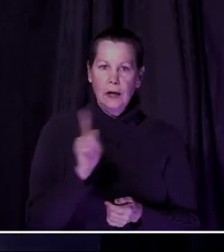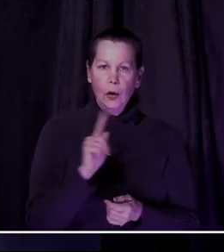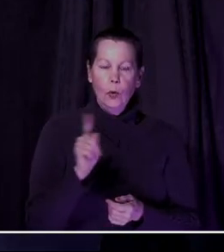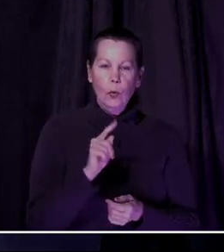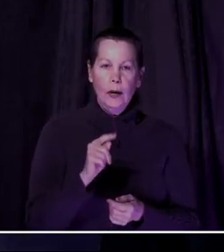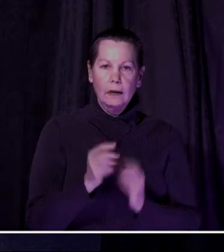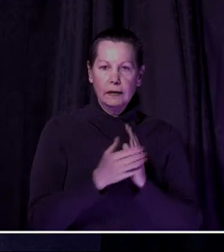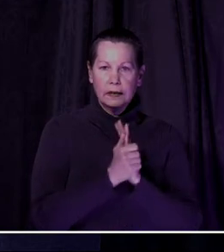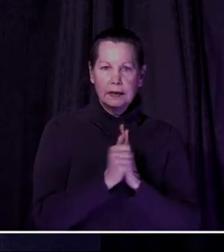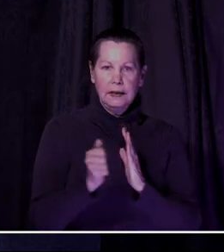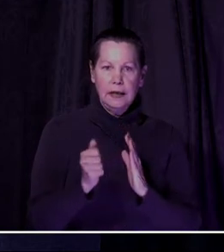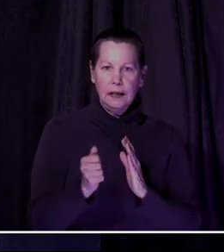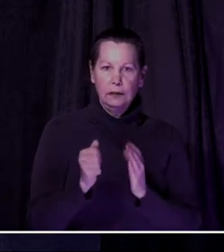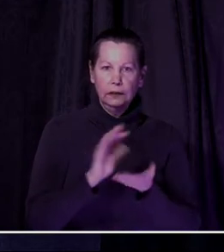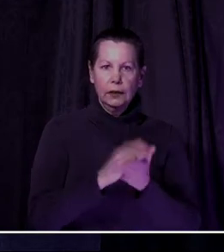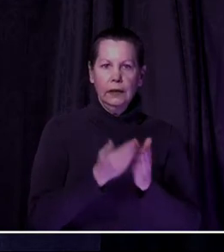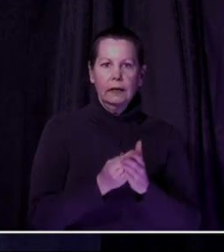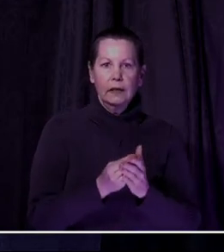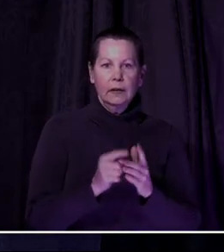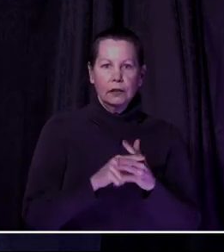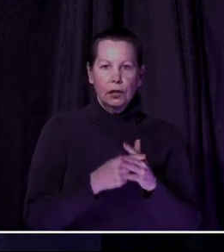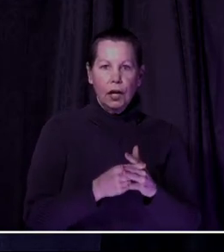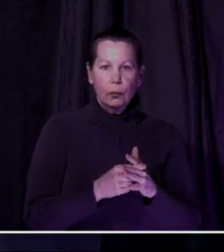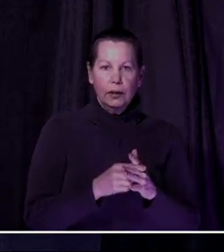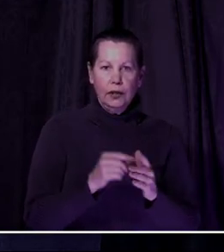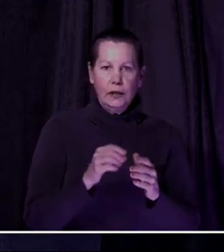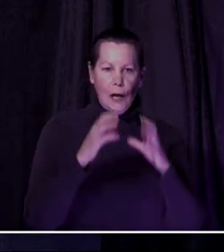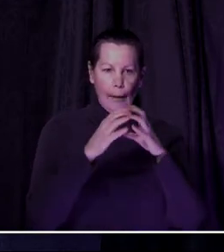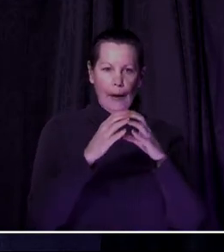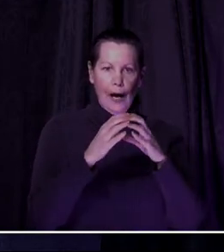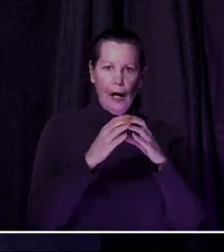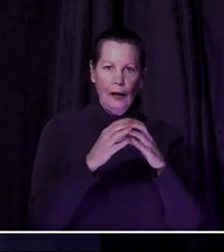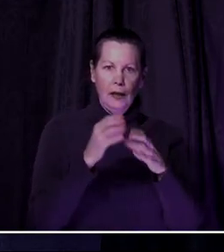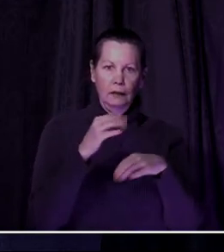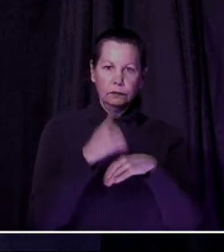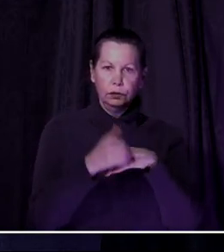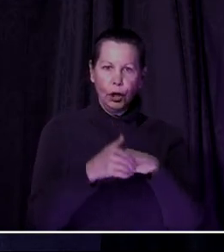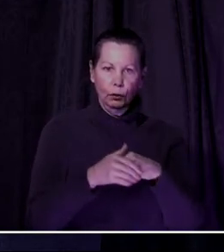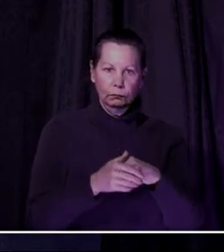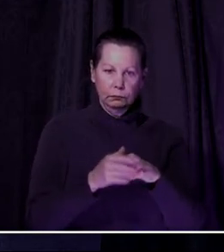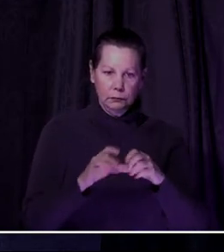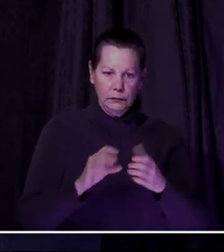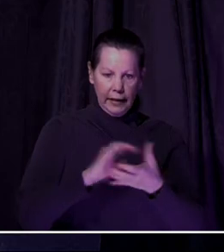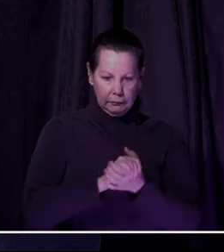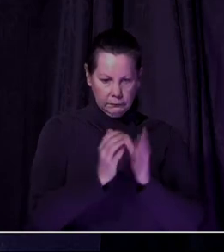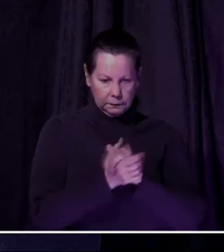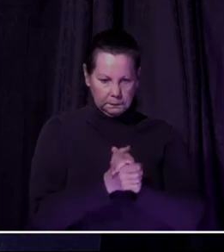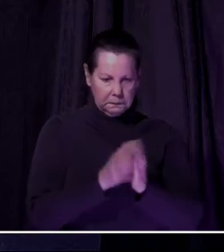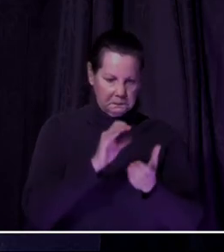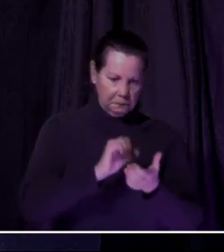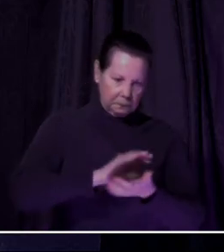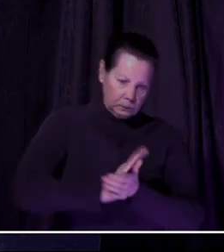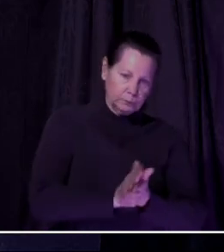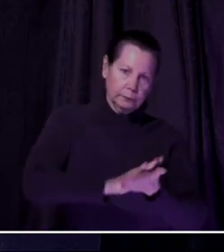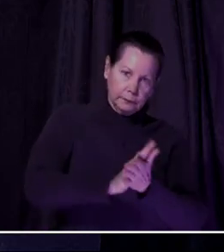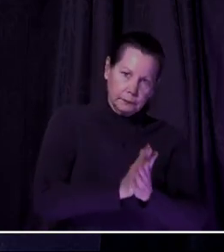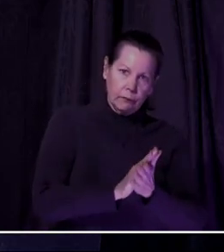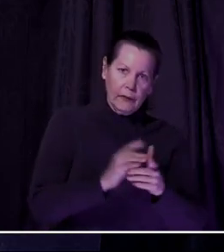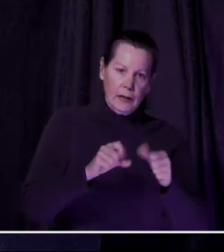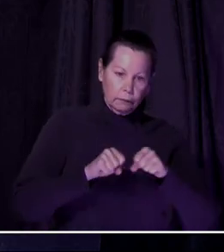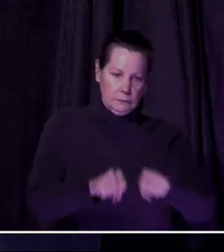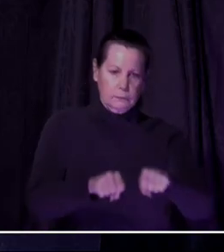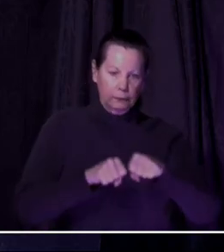start with a ball of dough. They roll that dough. They press it. They mash it. Then they